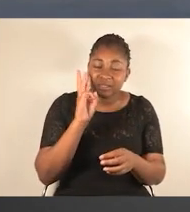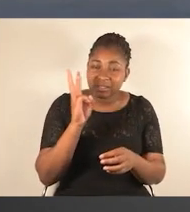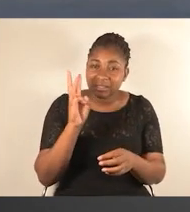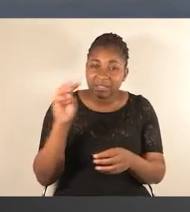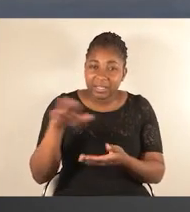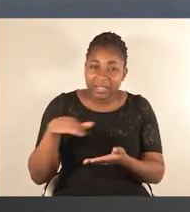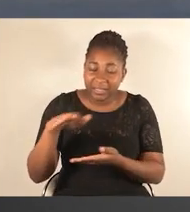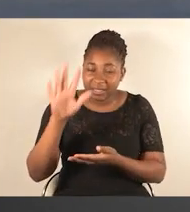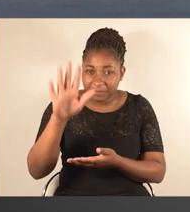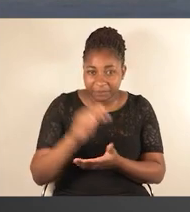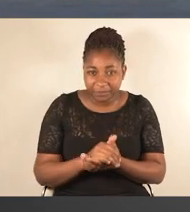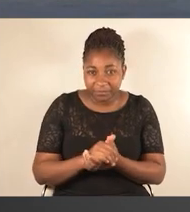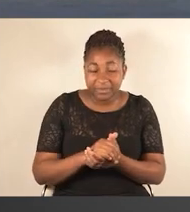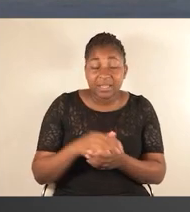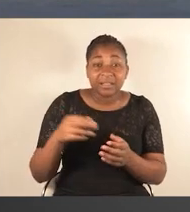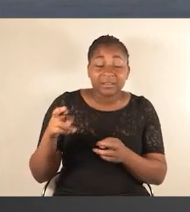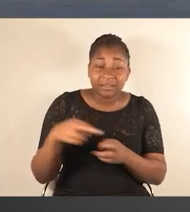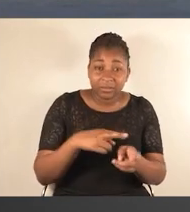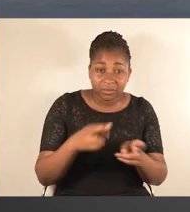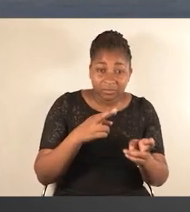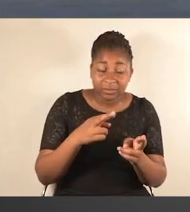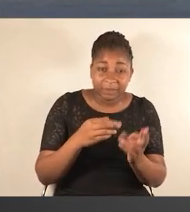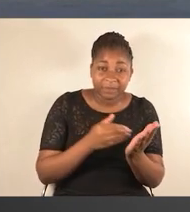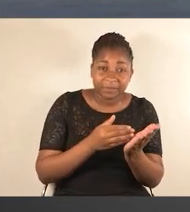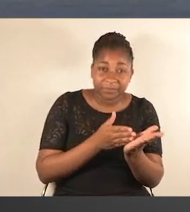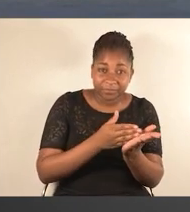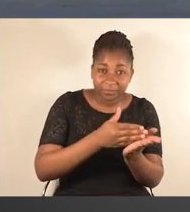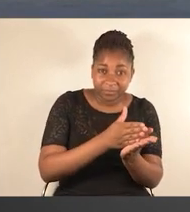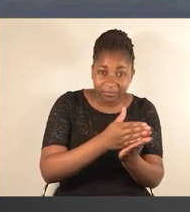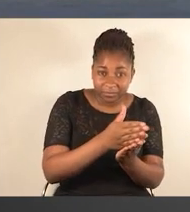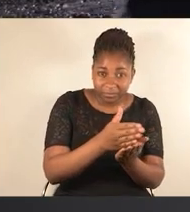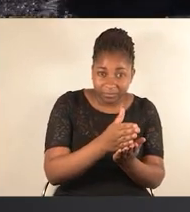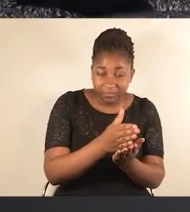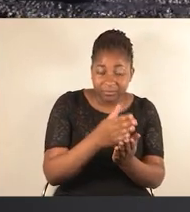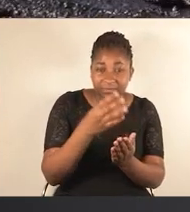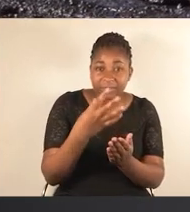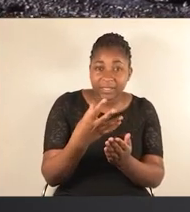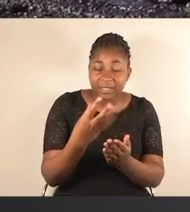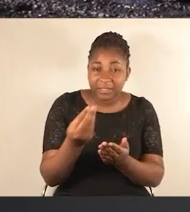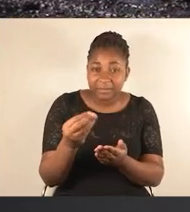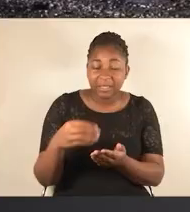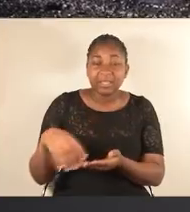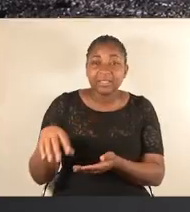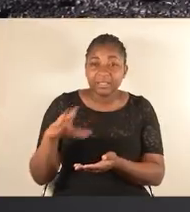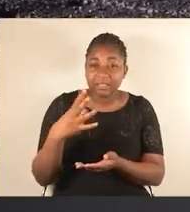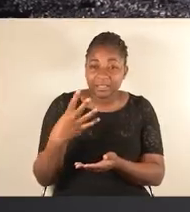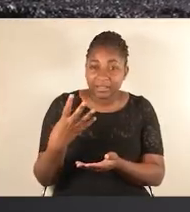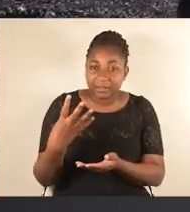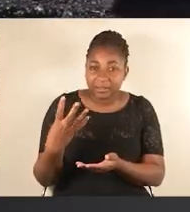They are the runway, the taxiway, and the apron